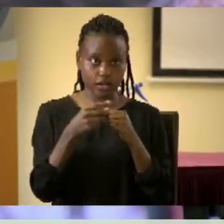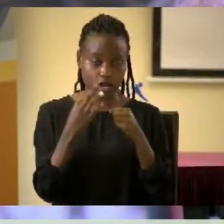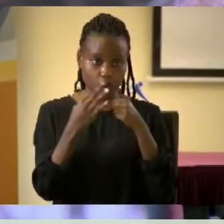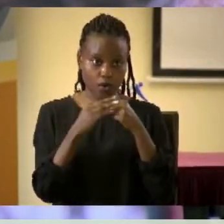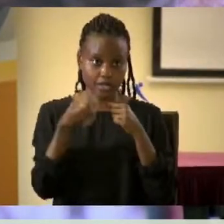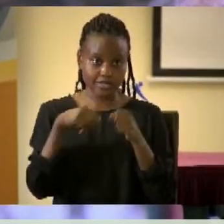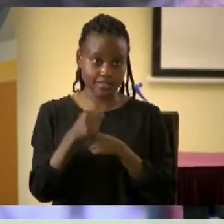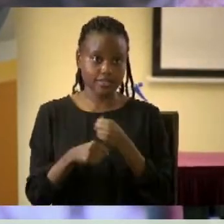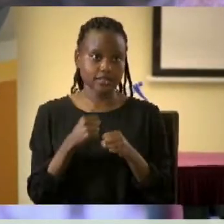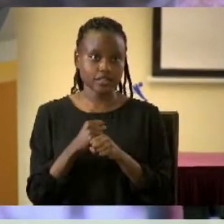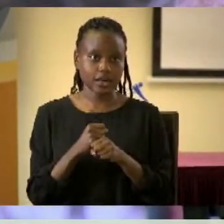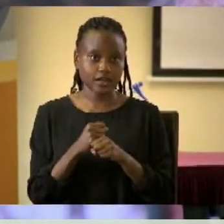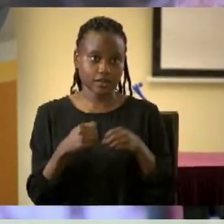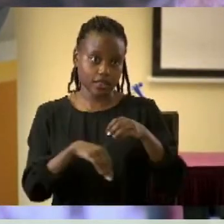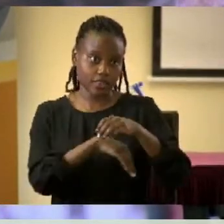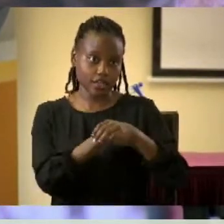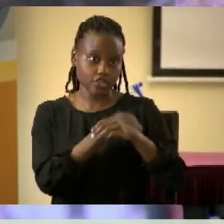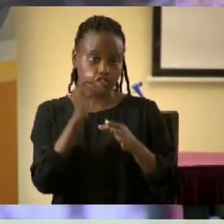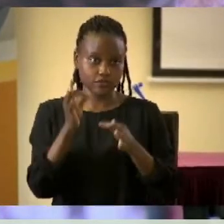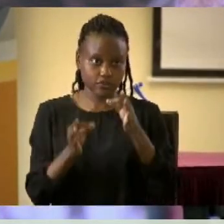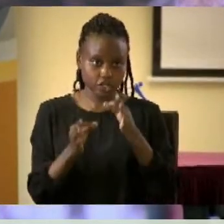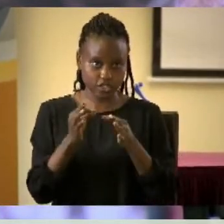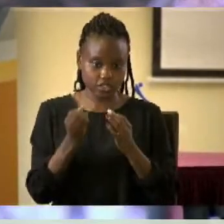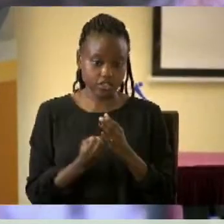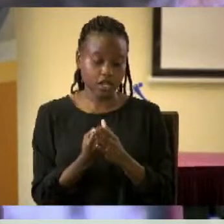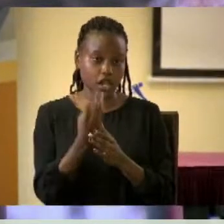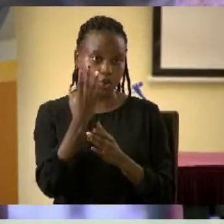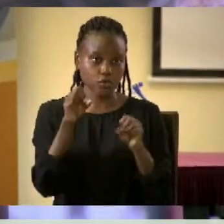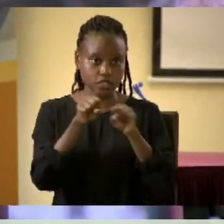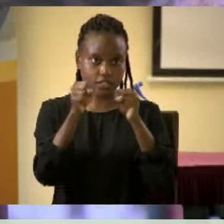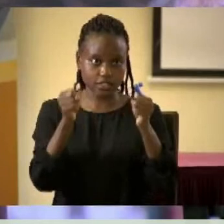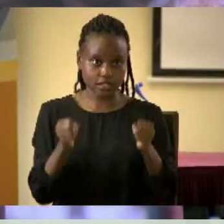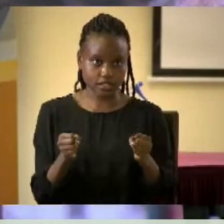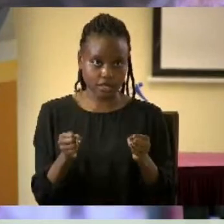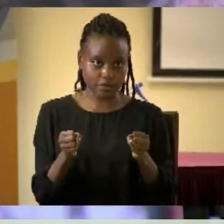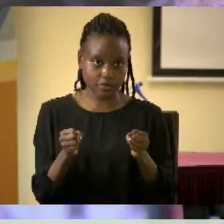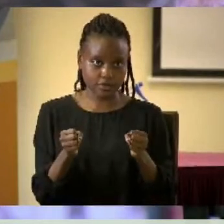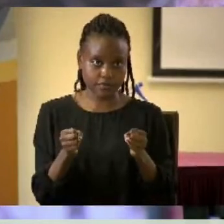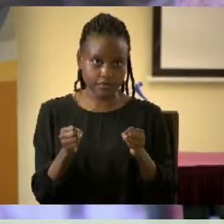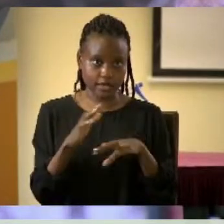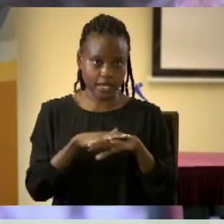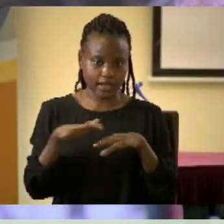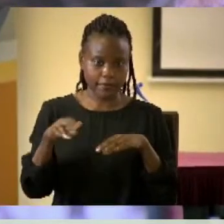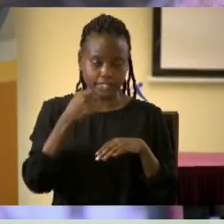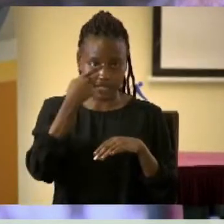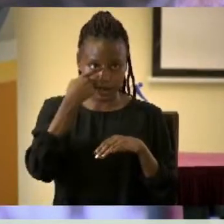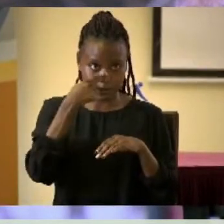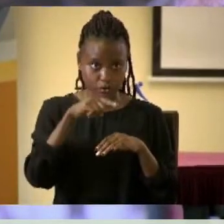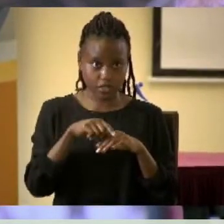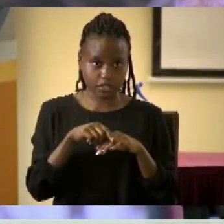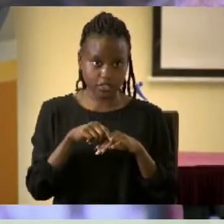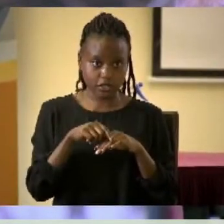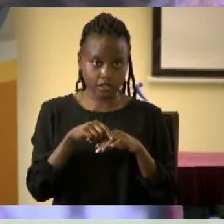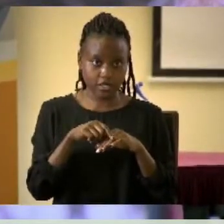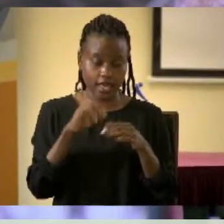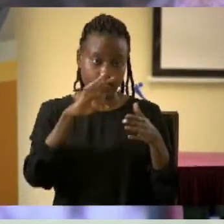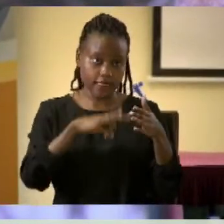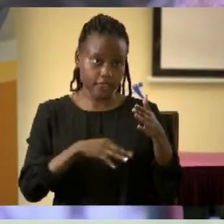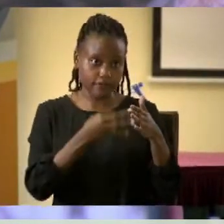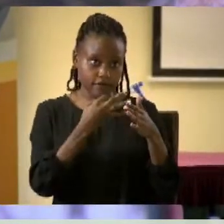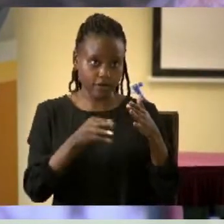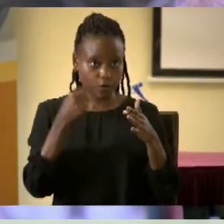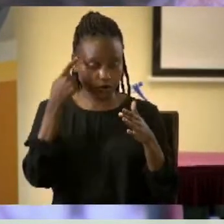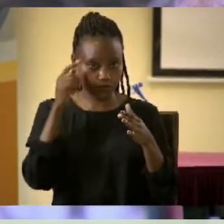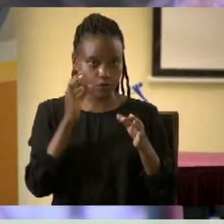the Chief Justice launched the Alternative Justice Systems Baseline Policy and Associated Policy Framework for